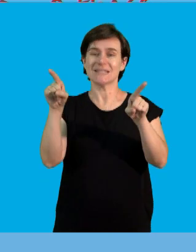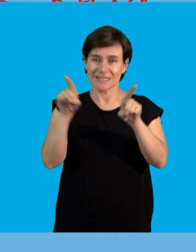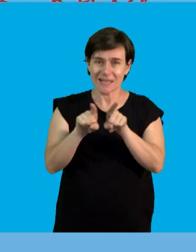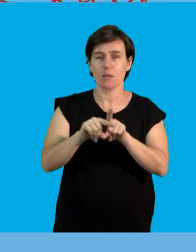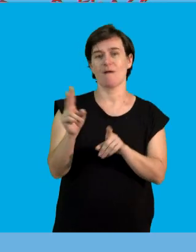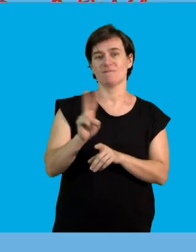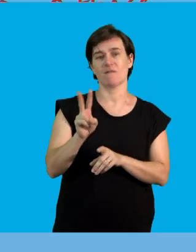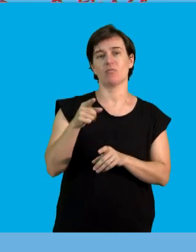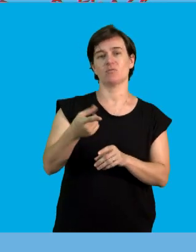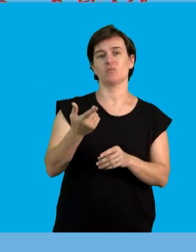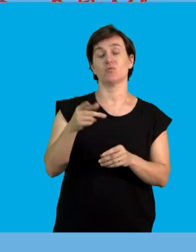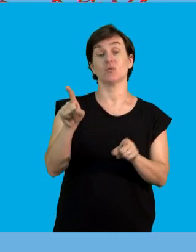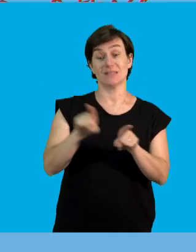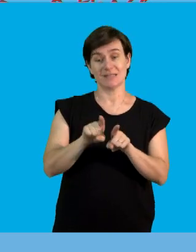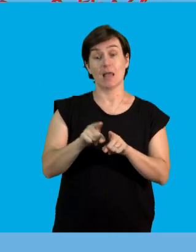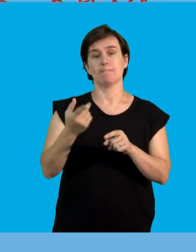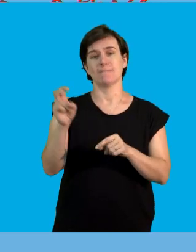of energy.